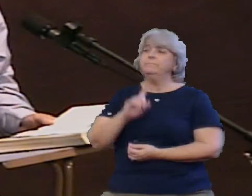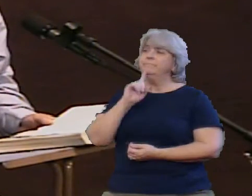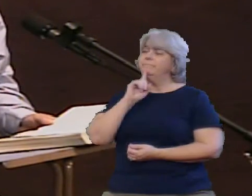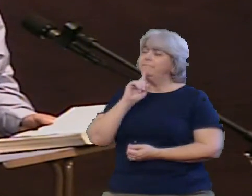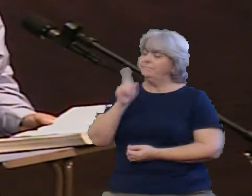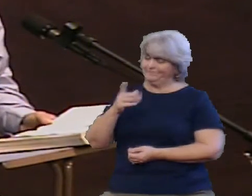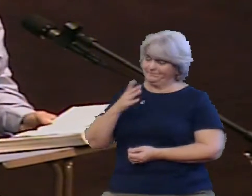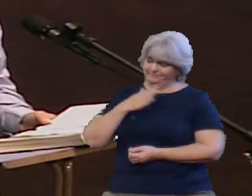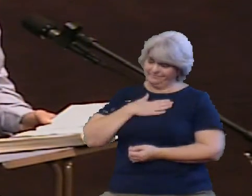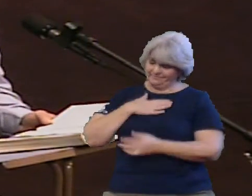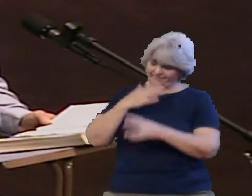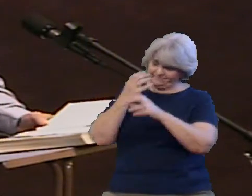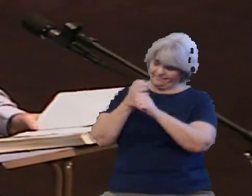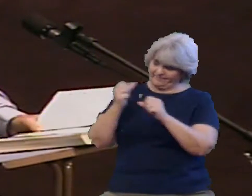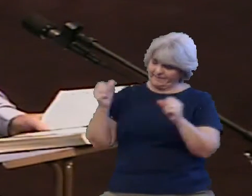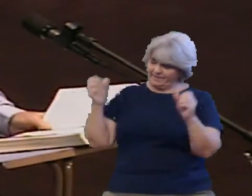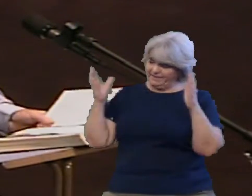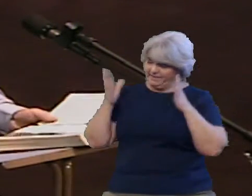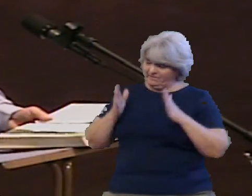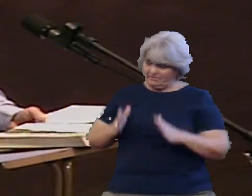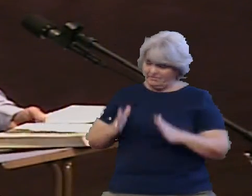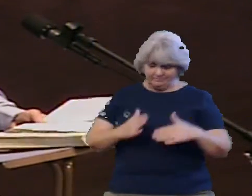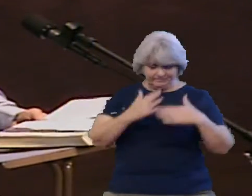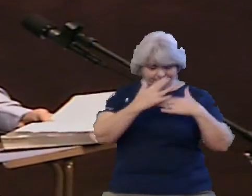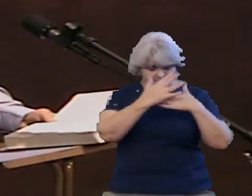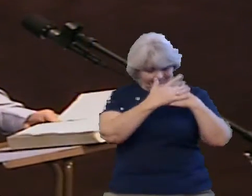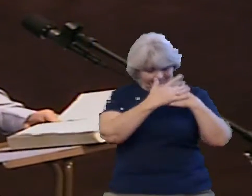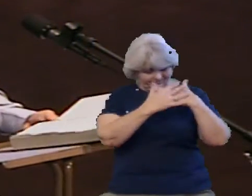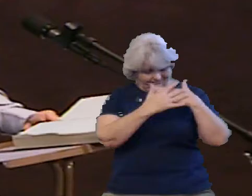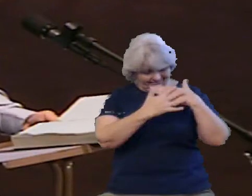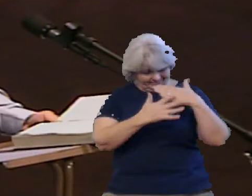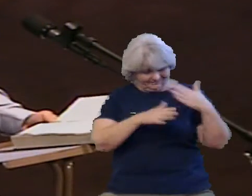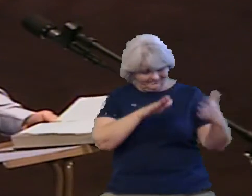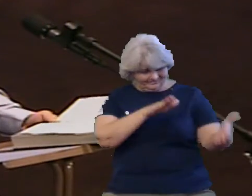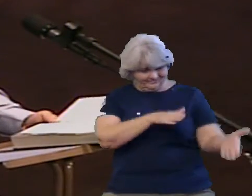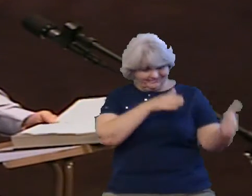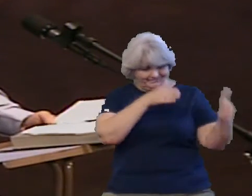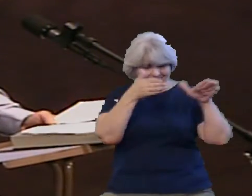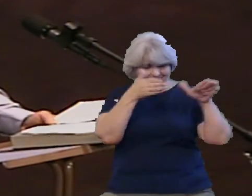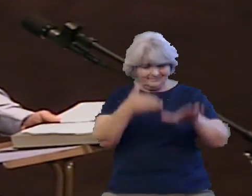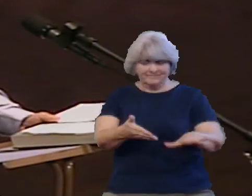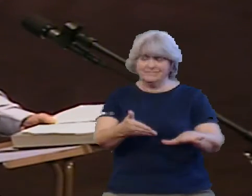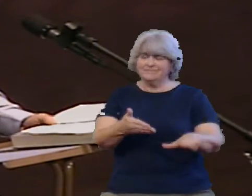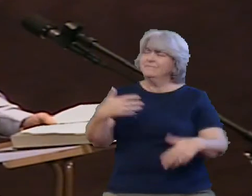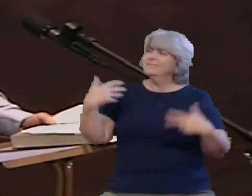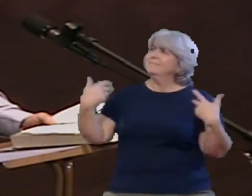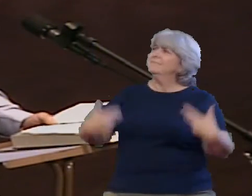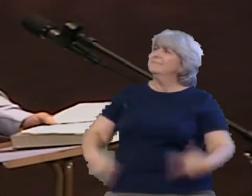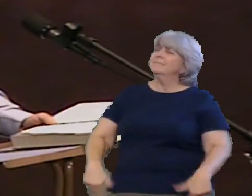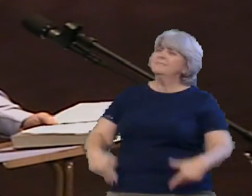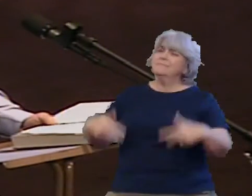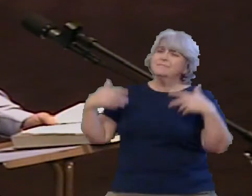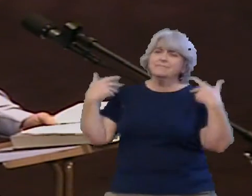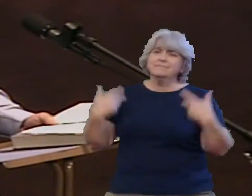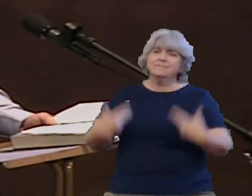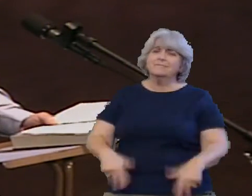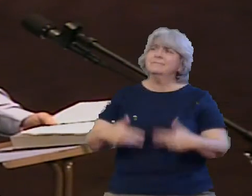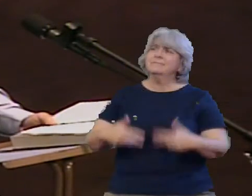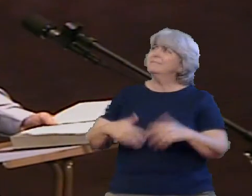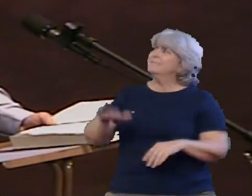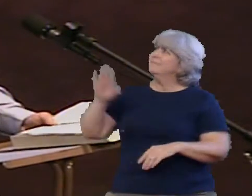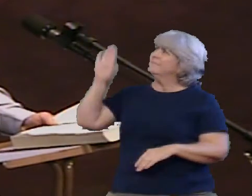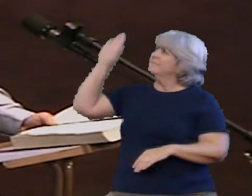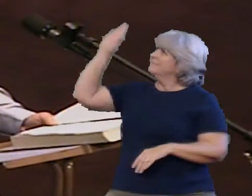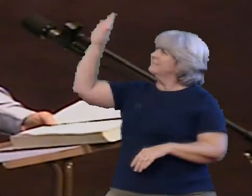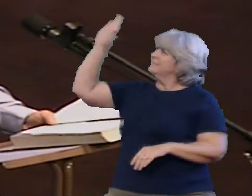Alas, and did my Savior bleed, and did my sovereign